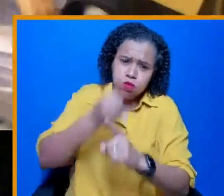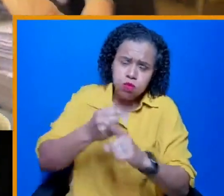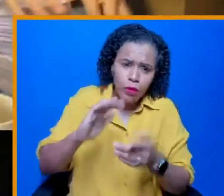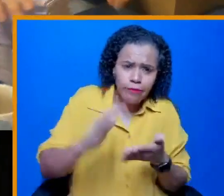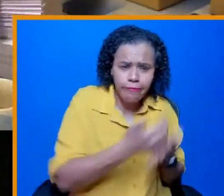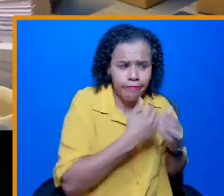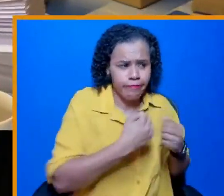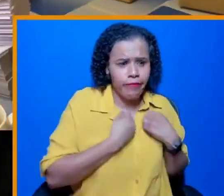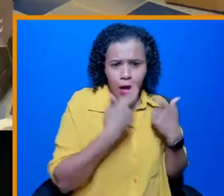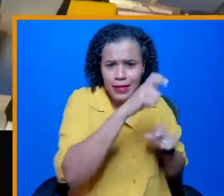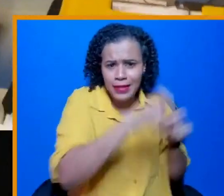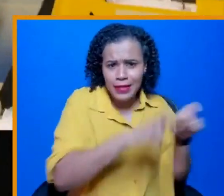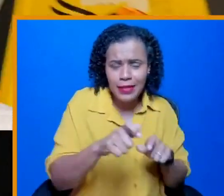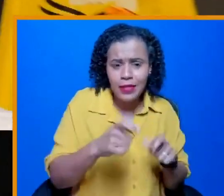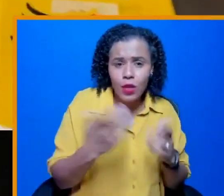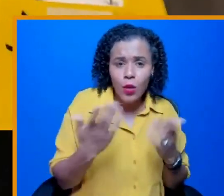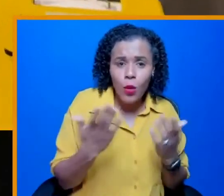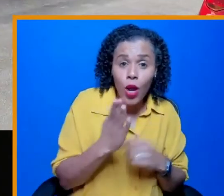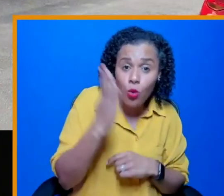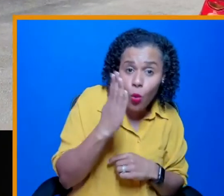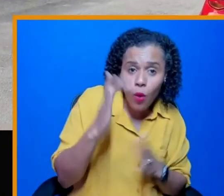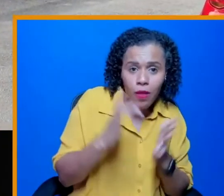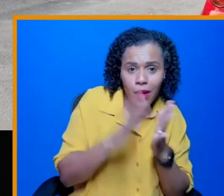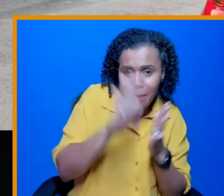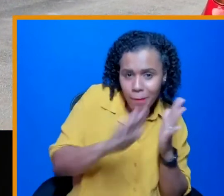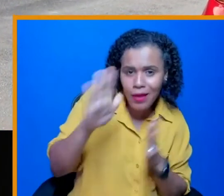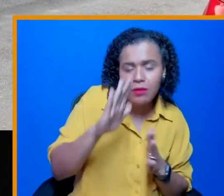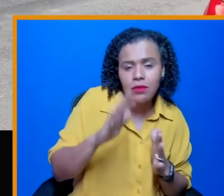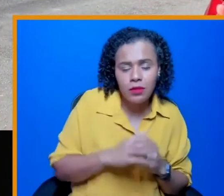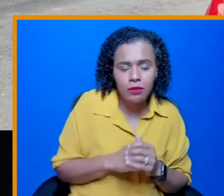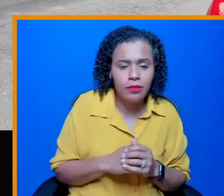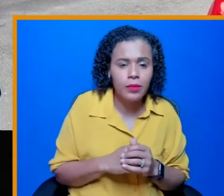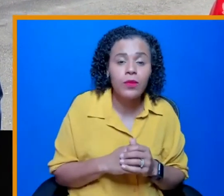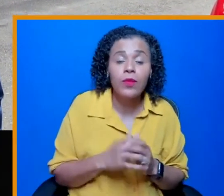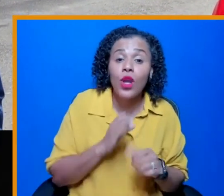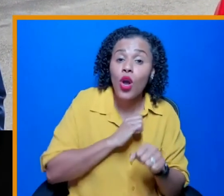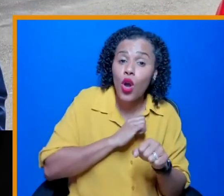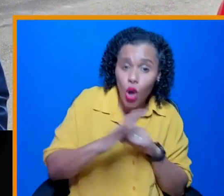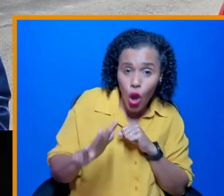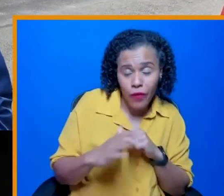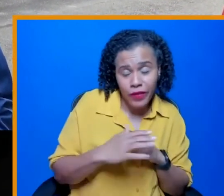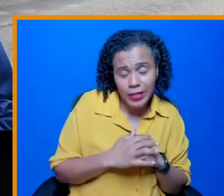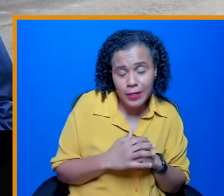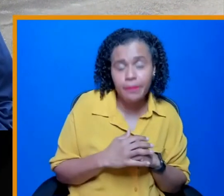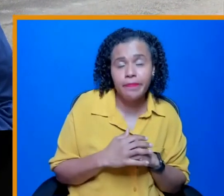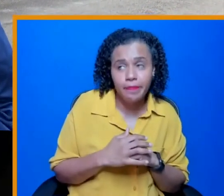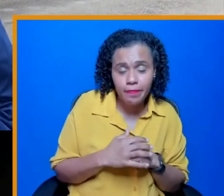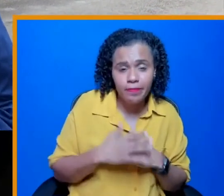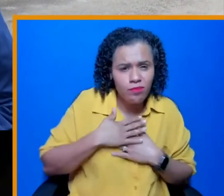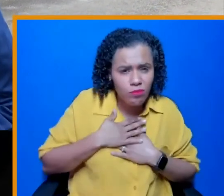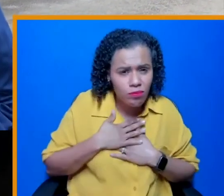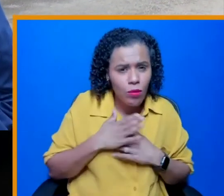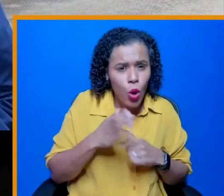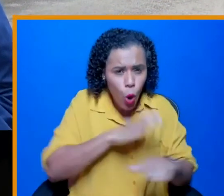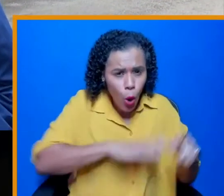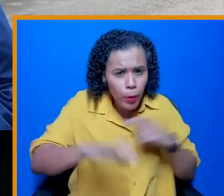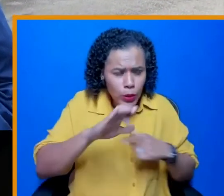the North and in the Midlands in particular. During the COVID pandemic, the sense of community was even more important than